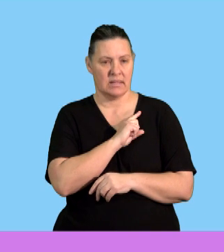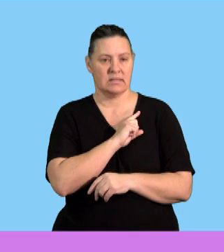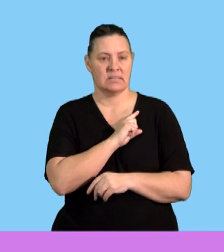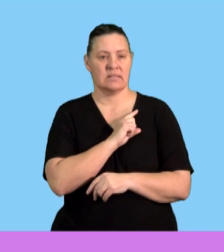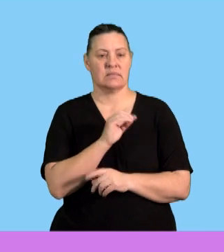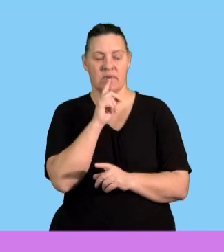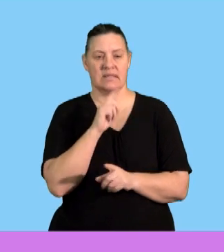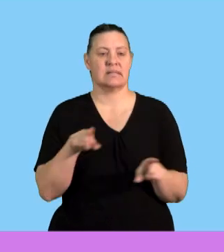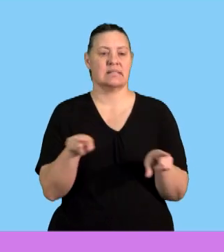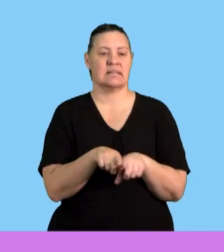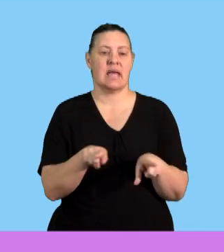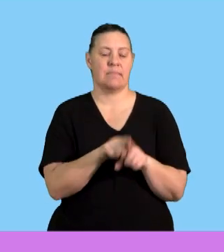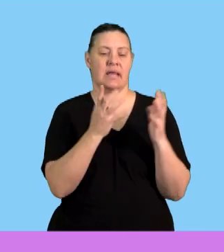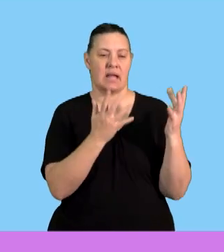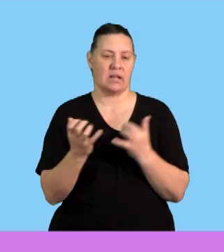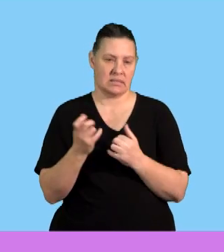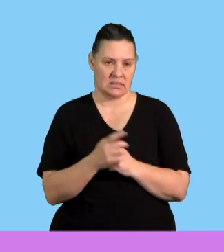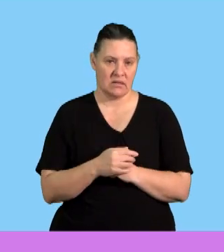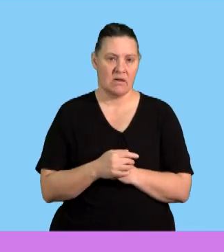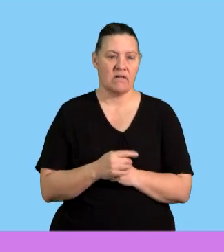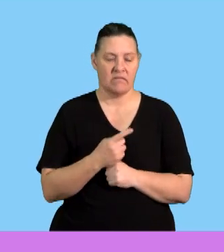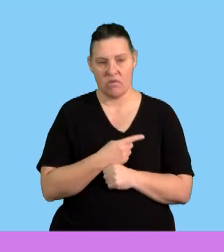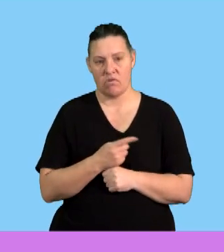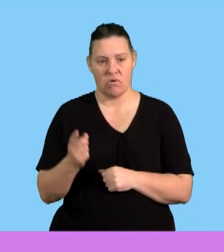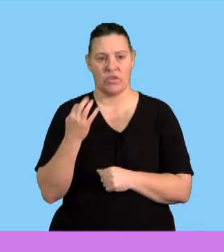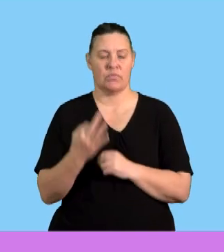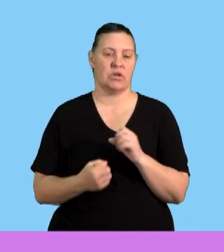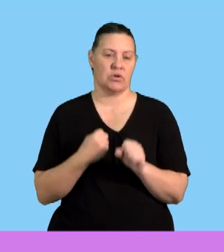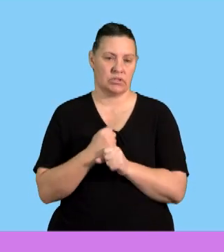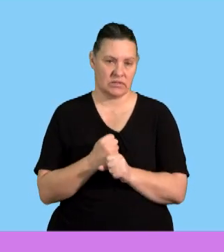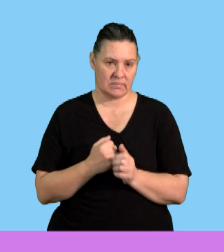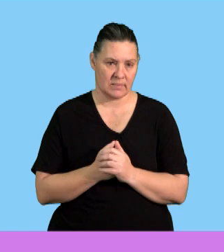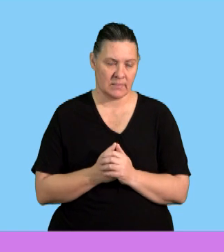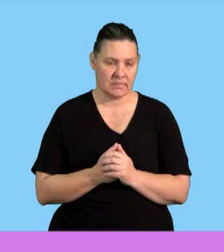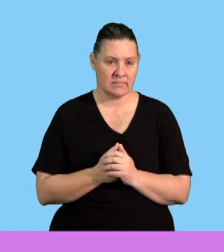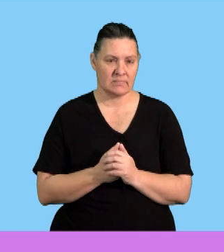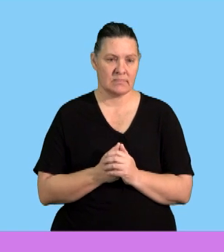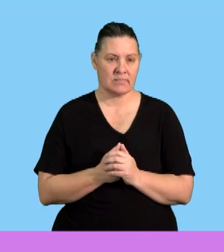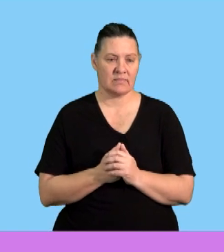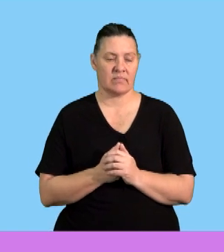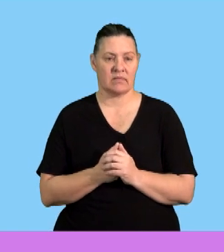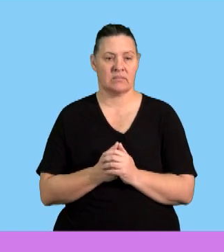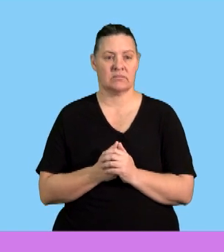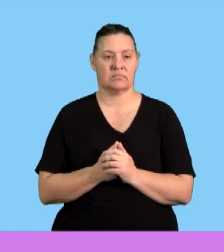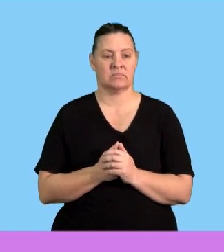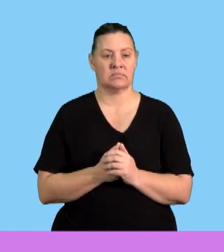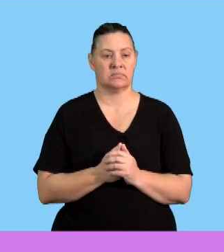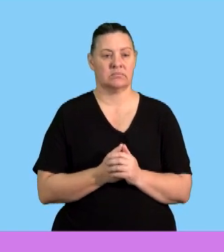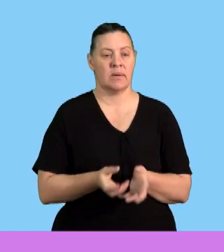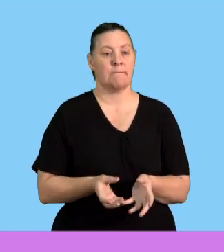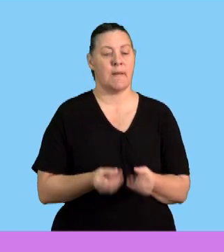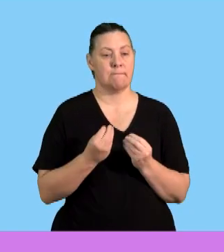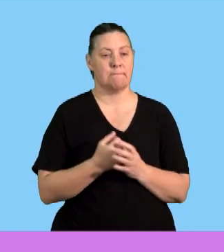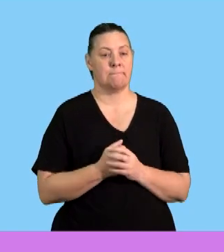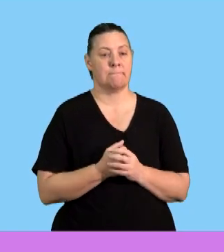Why? Because it's the same calculation for 3 years' time. And that